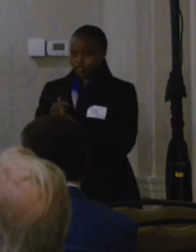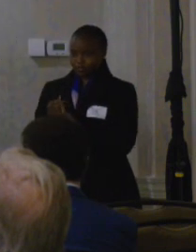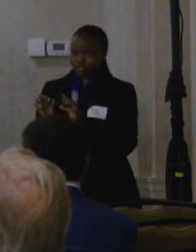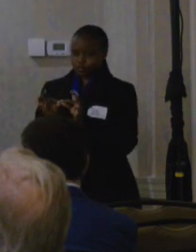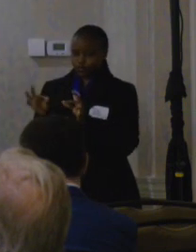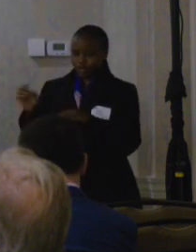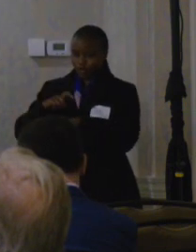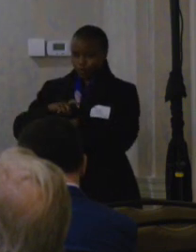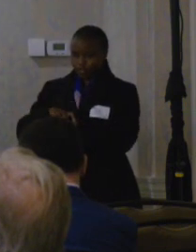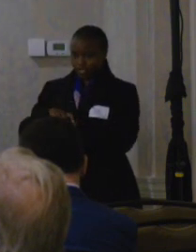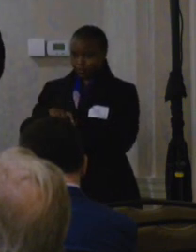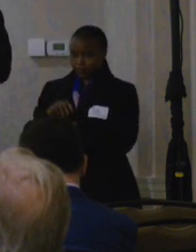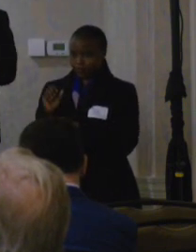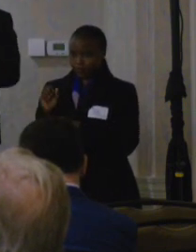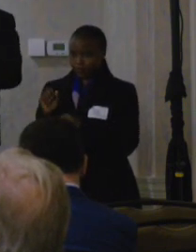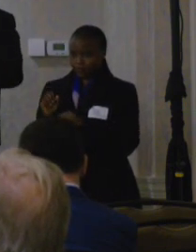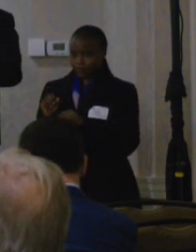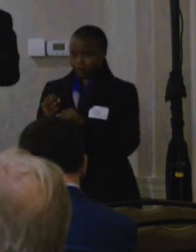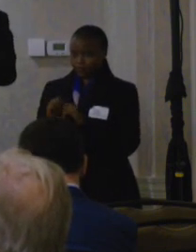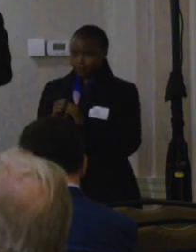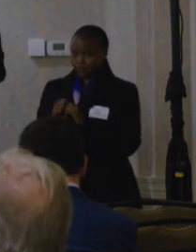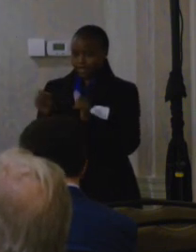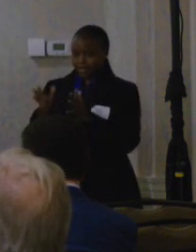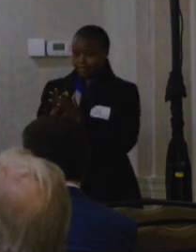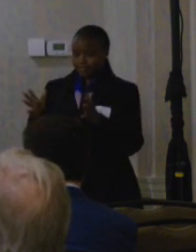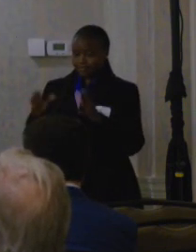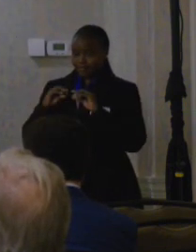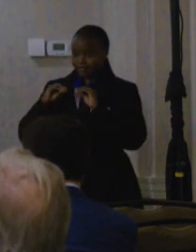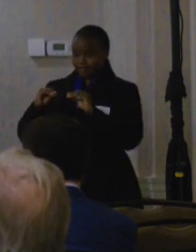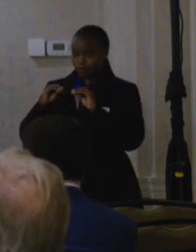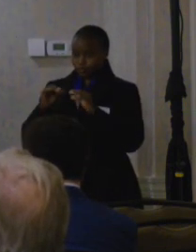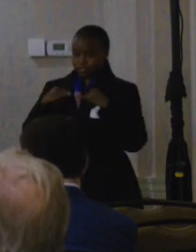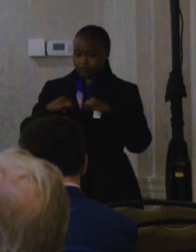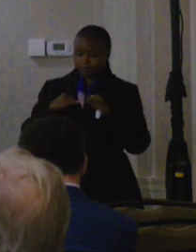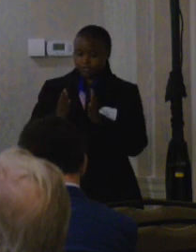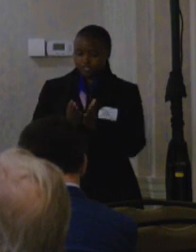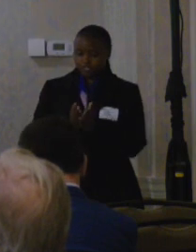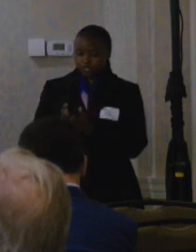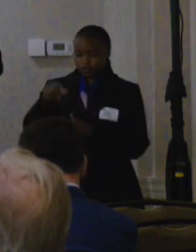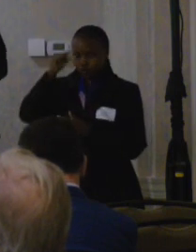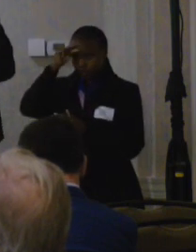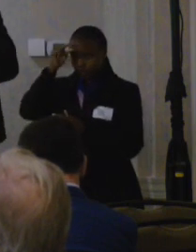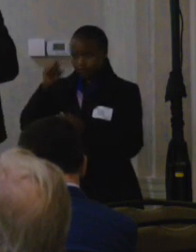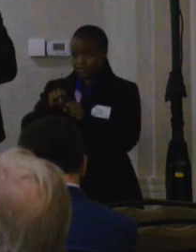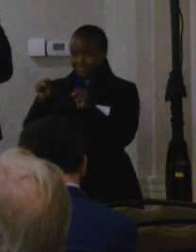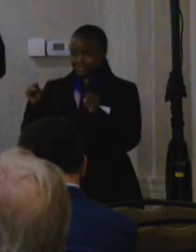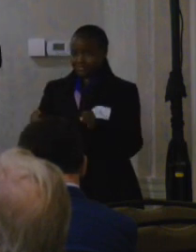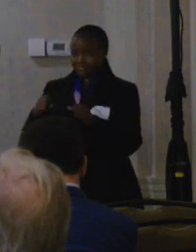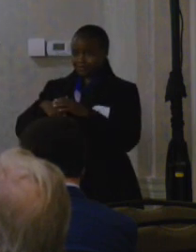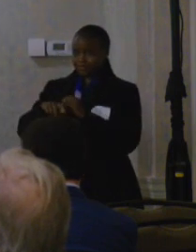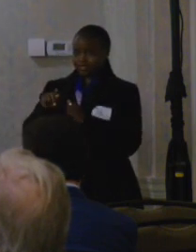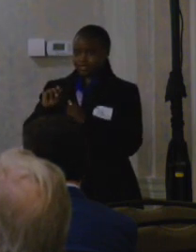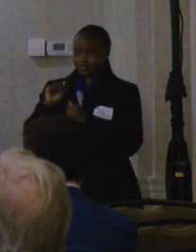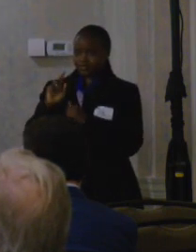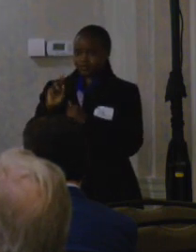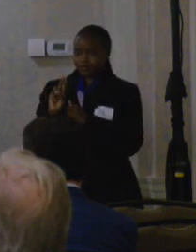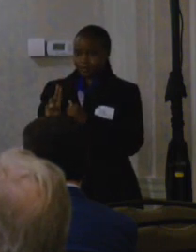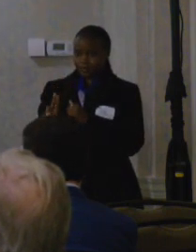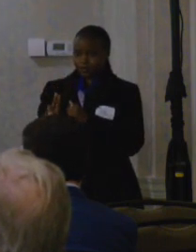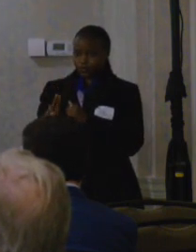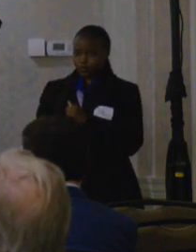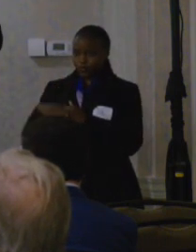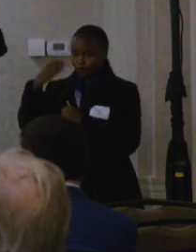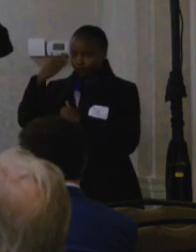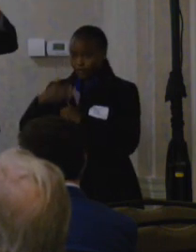longer periods of time. At-scale coaching implemented through government systems in Peru. Initial